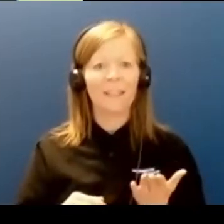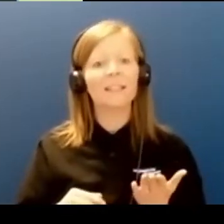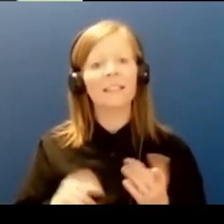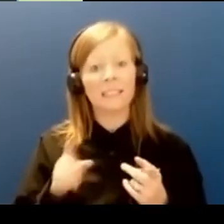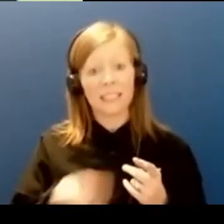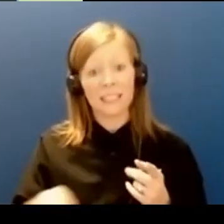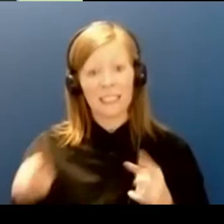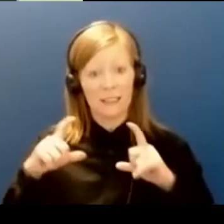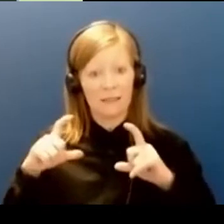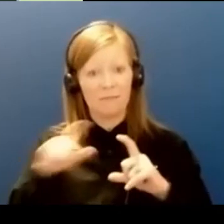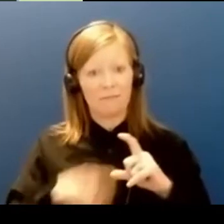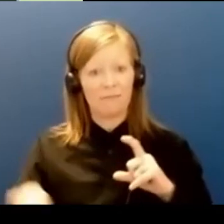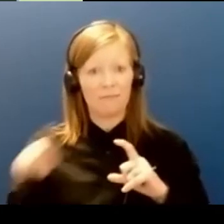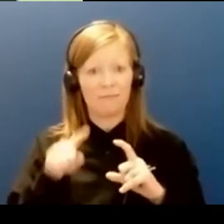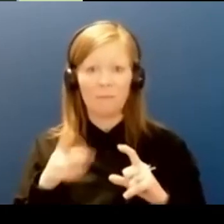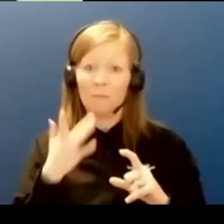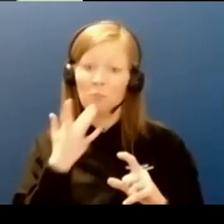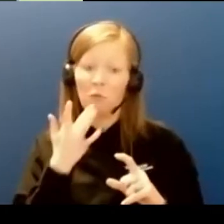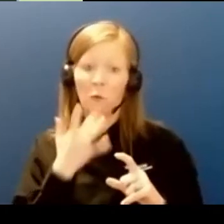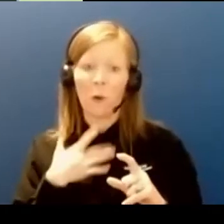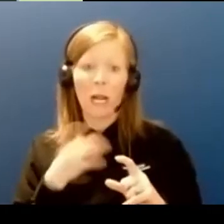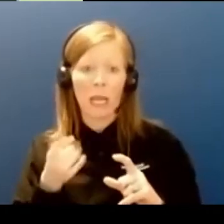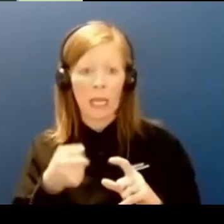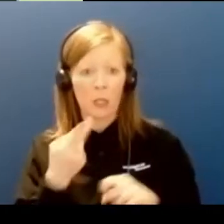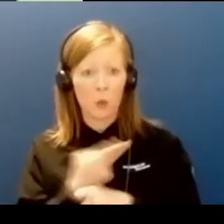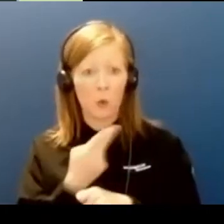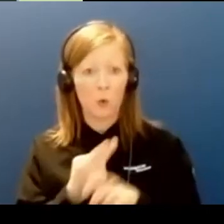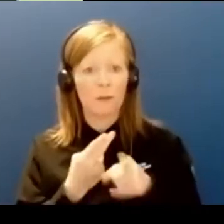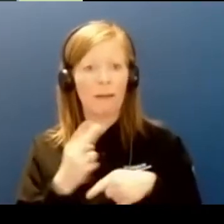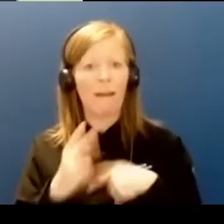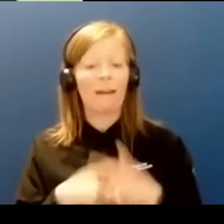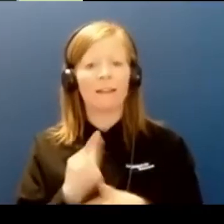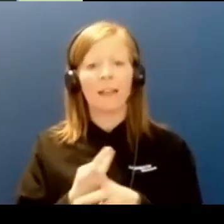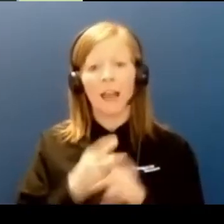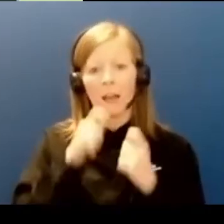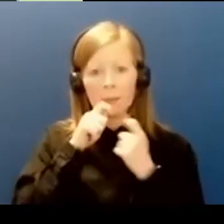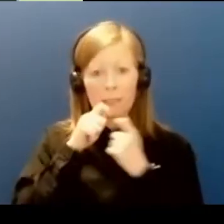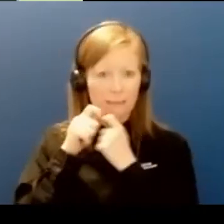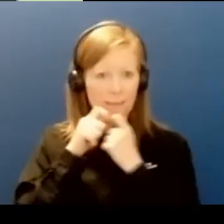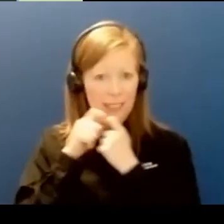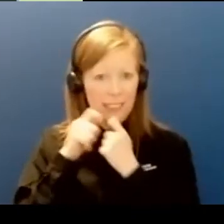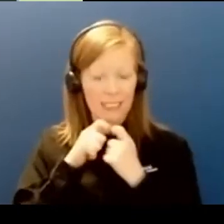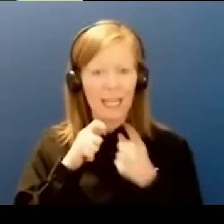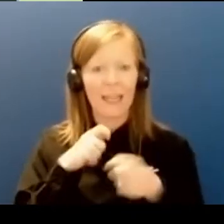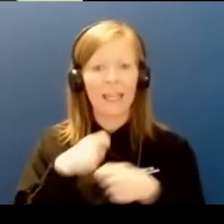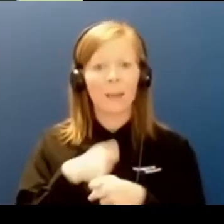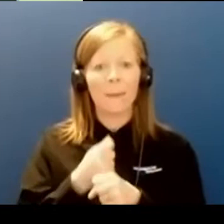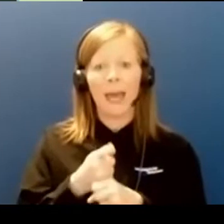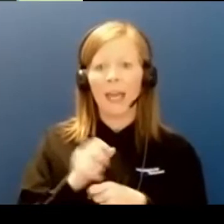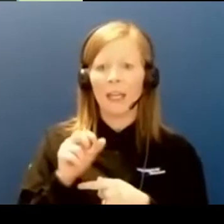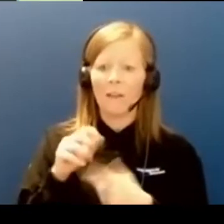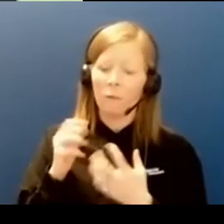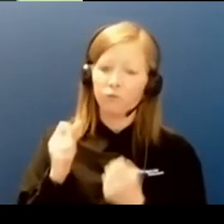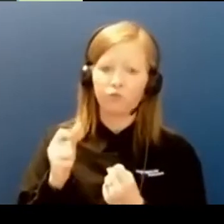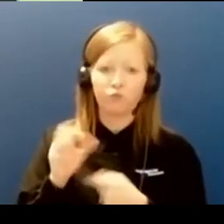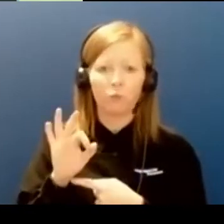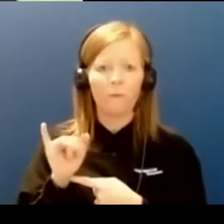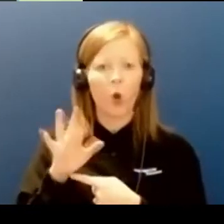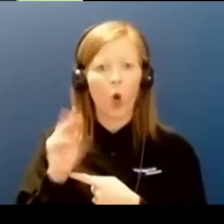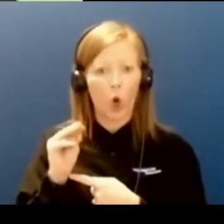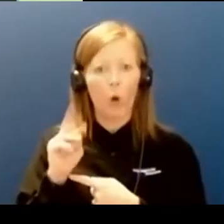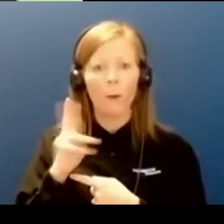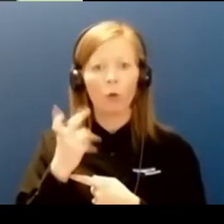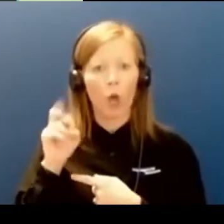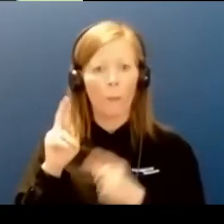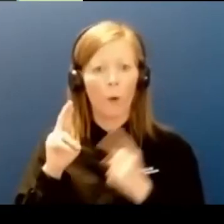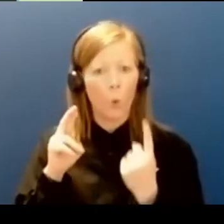that we would like to use. It's a solid, it's made of firm rubber, and it's one piece.